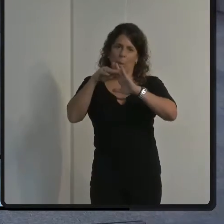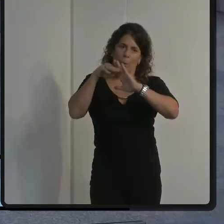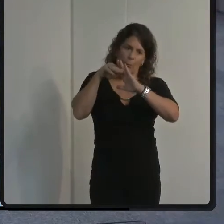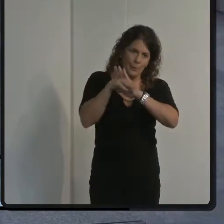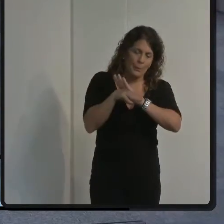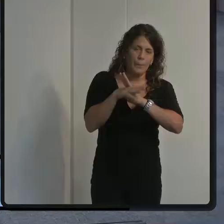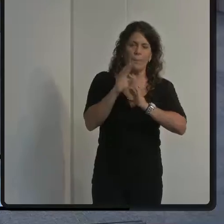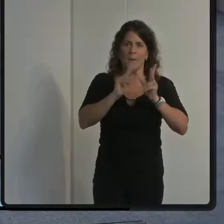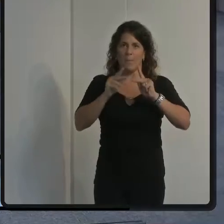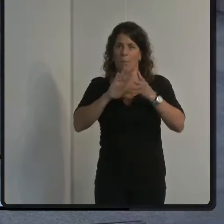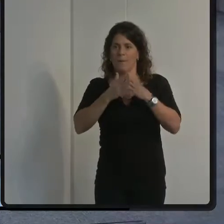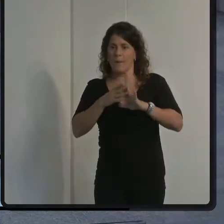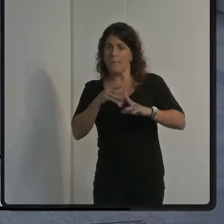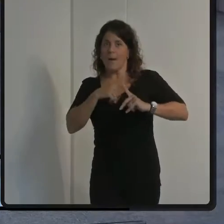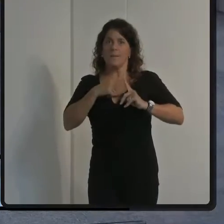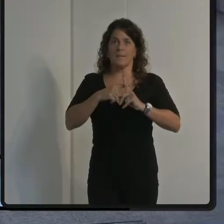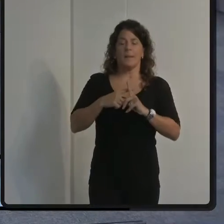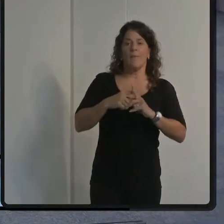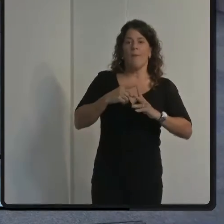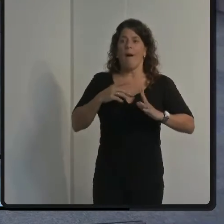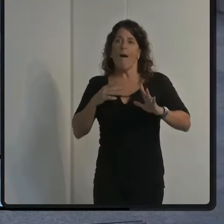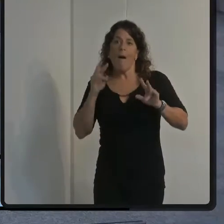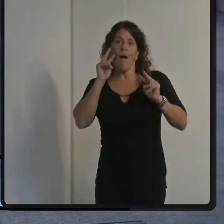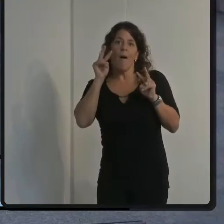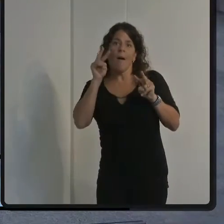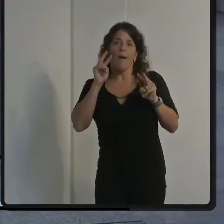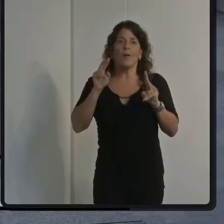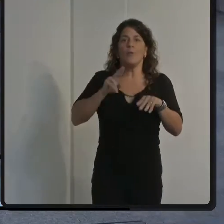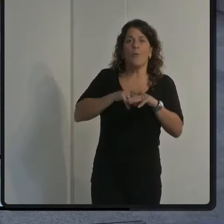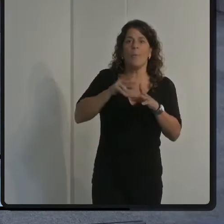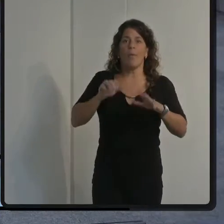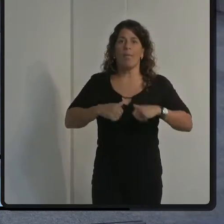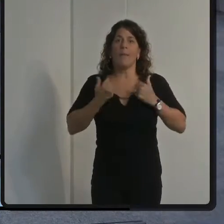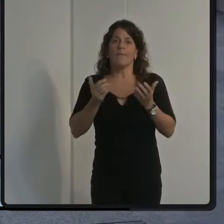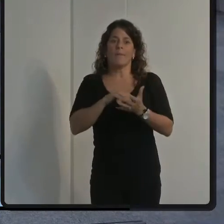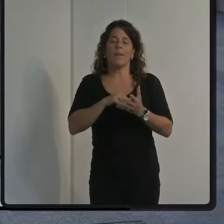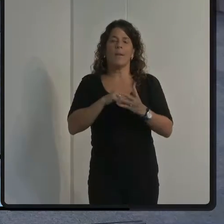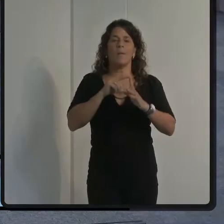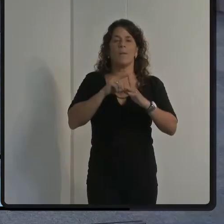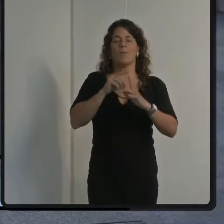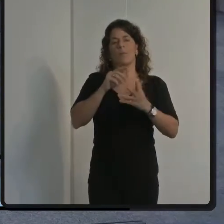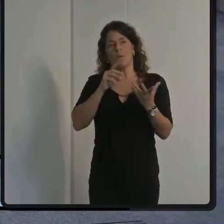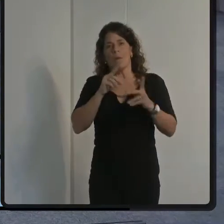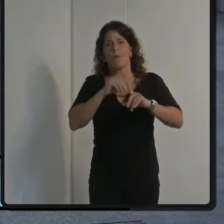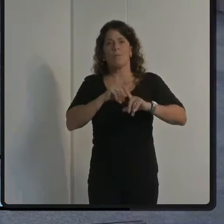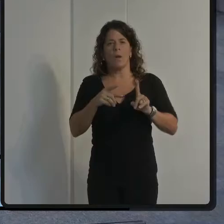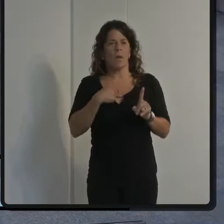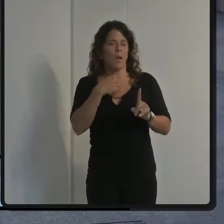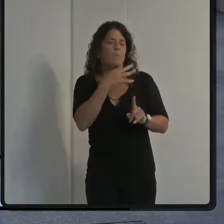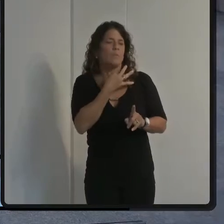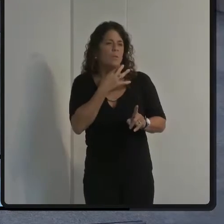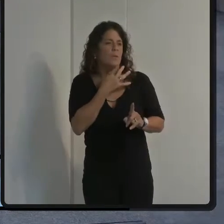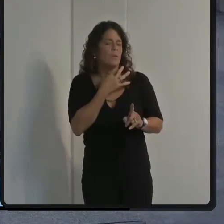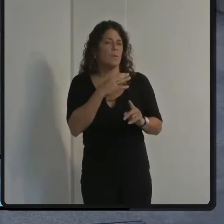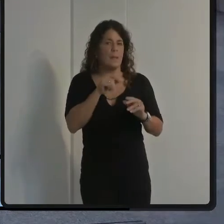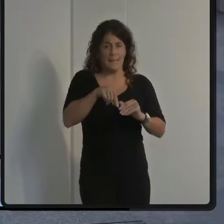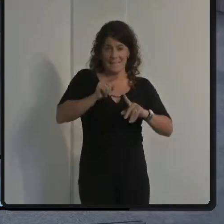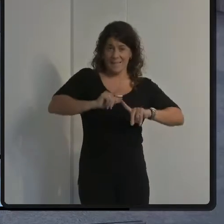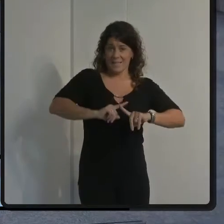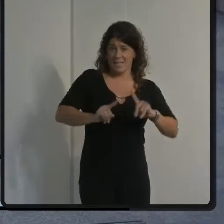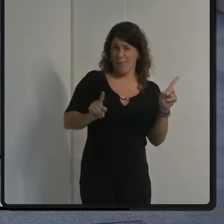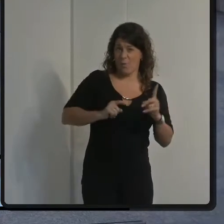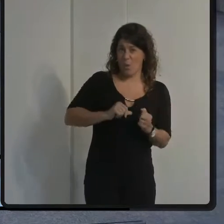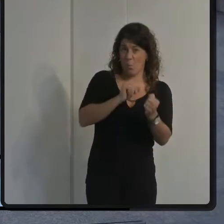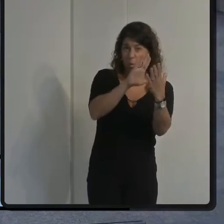pretty optimistic and positive. And so I'm wondering what is being done differently this time, or